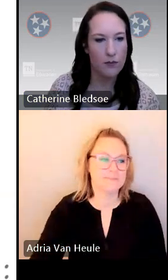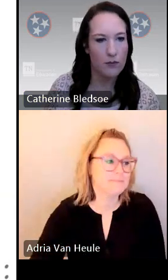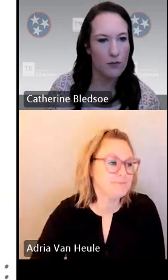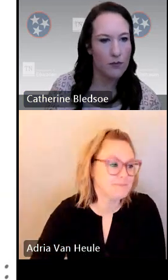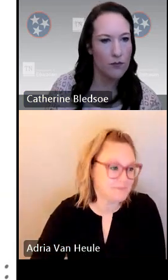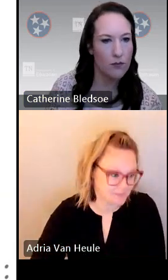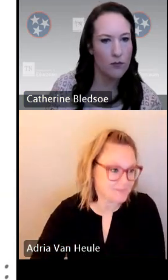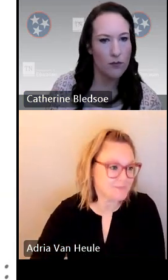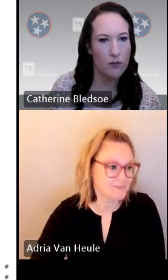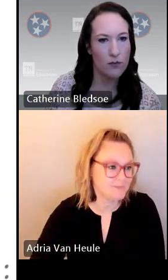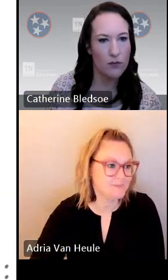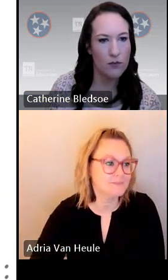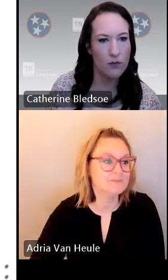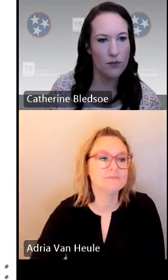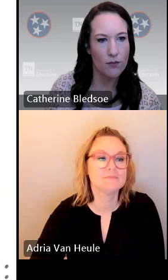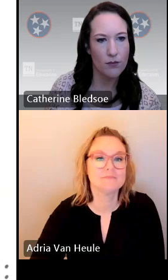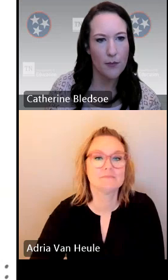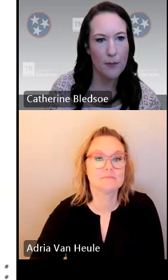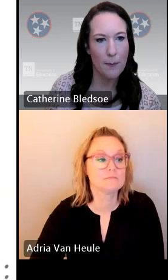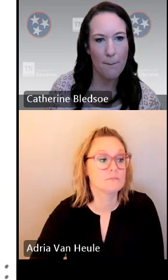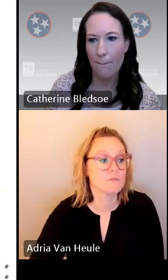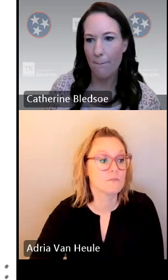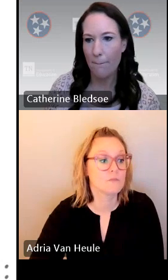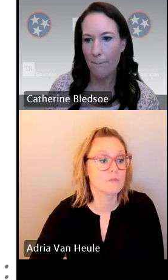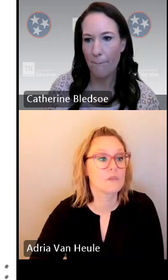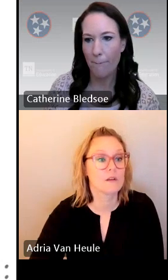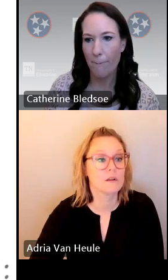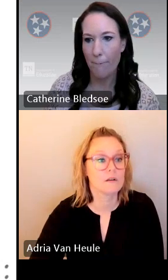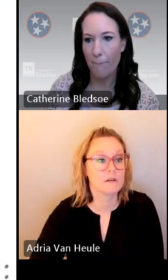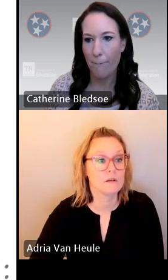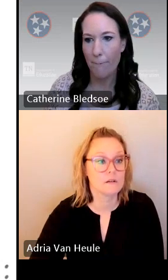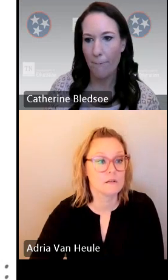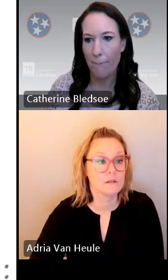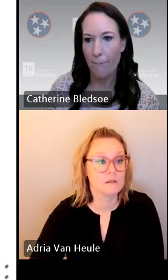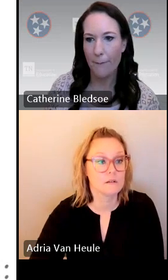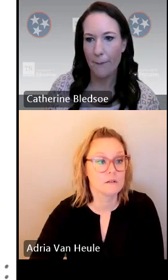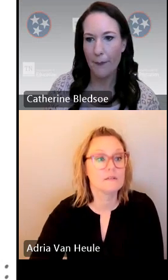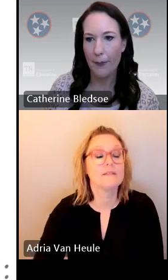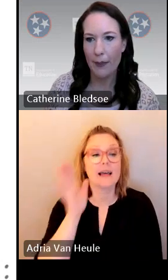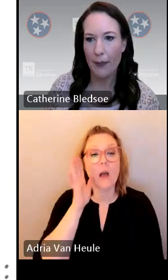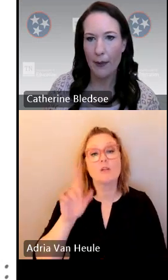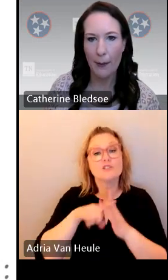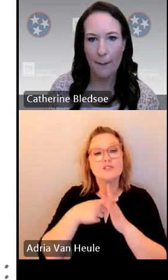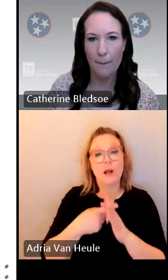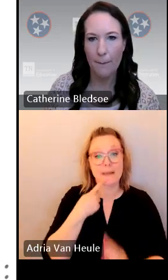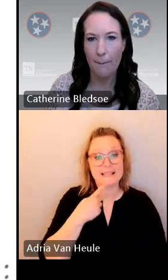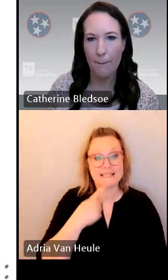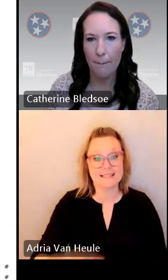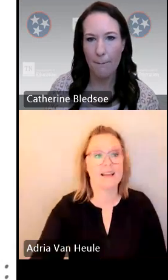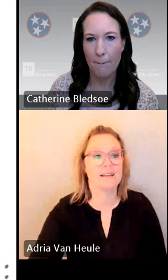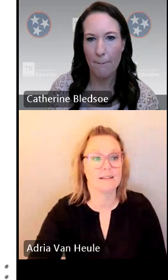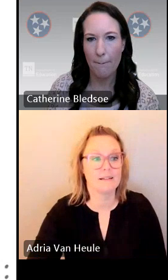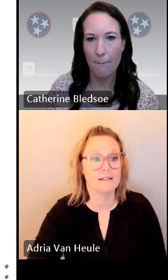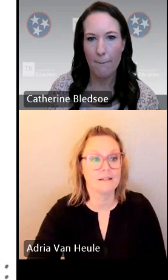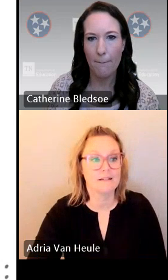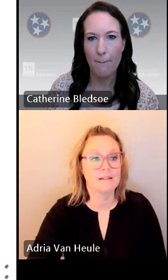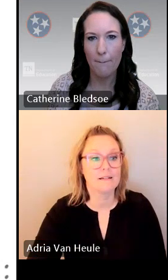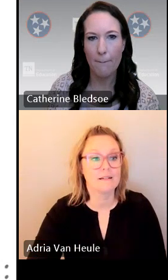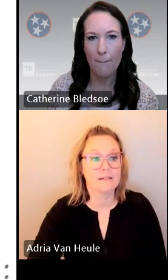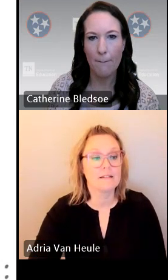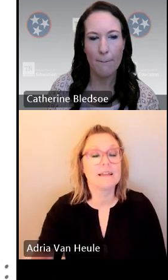Great. So I'll start by just saying, if you have been part of the Indicator 14 collection in years